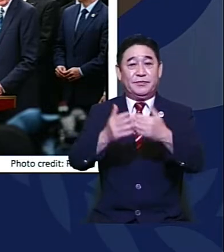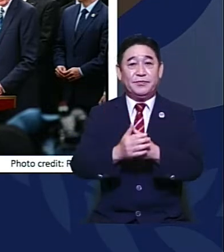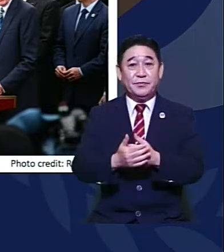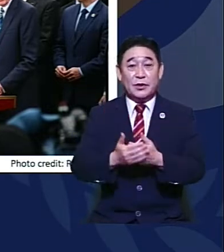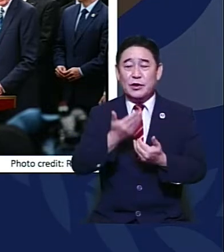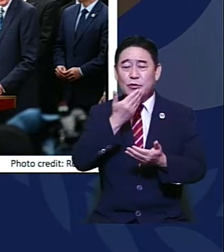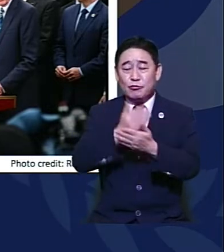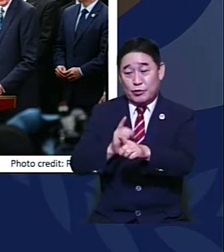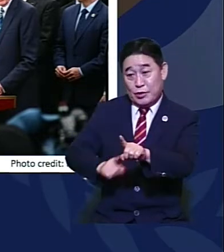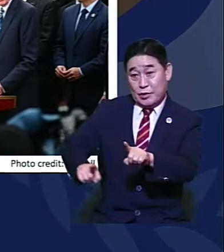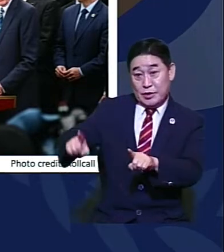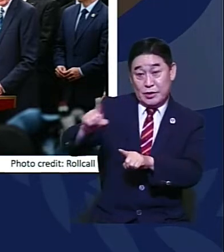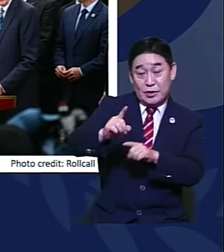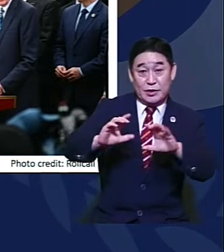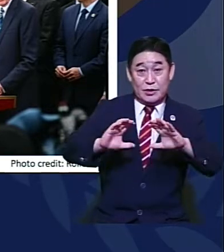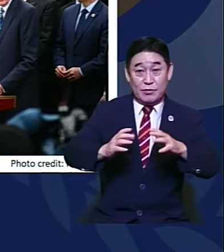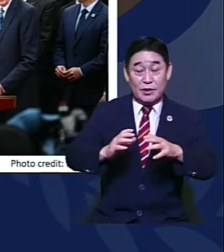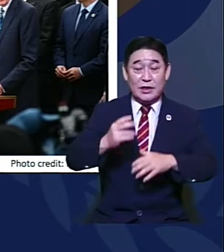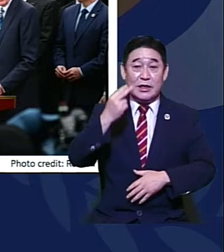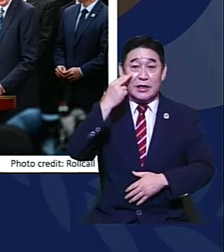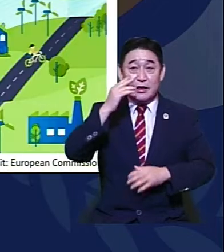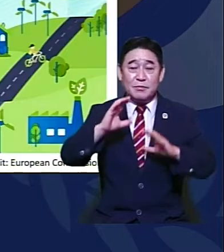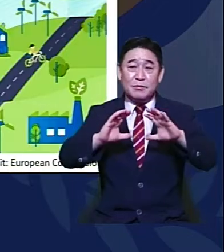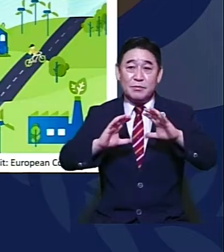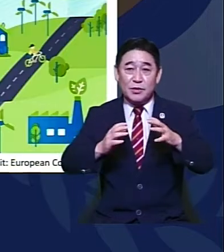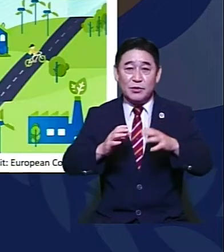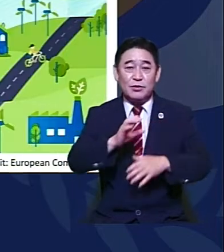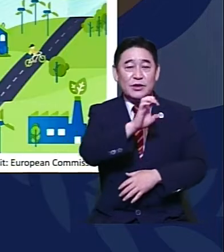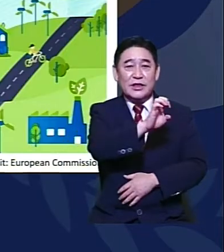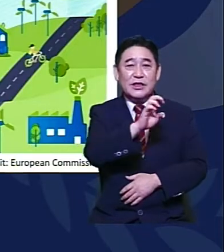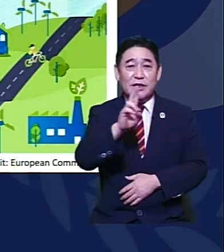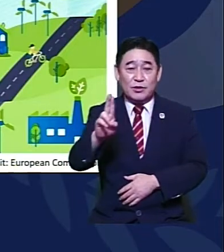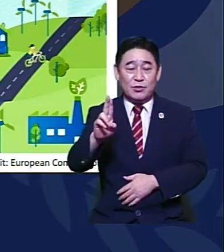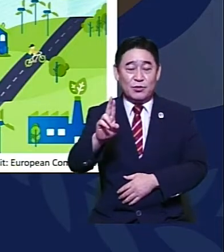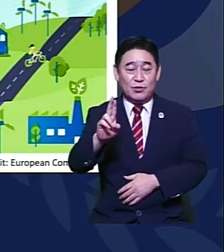partners such as the US and the EU.